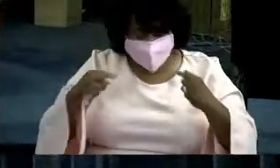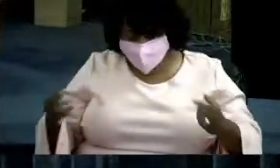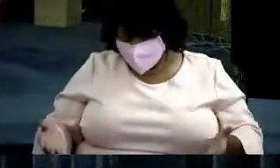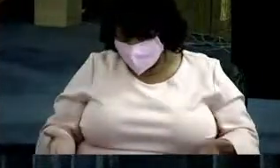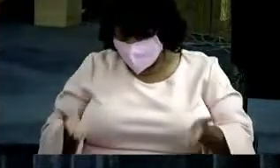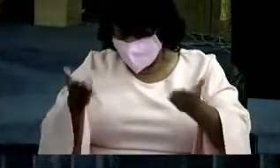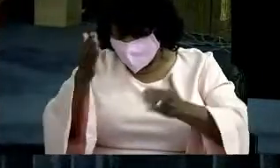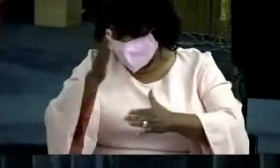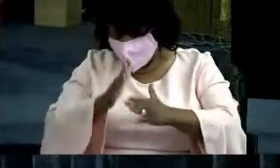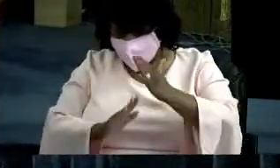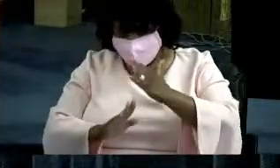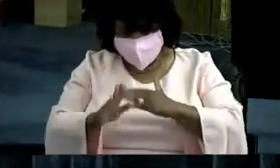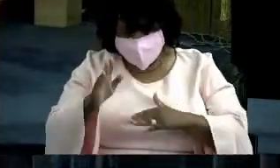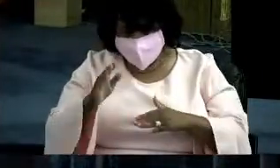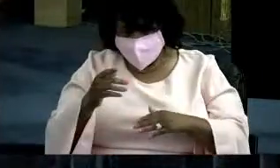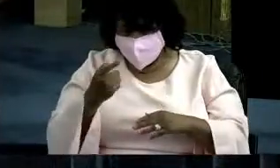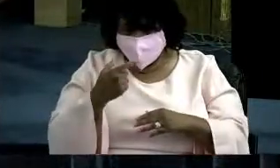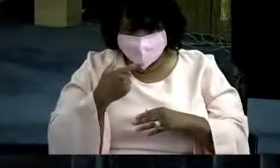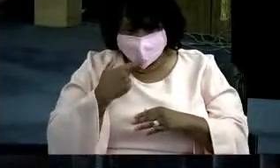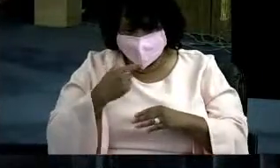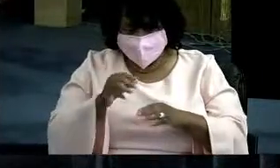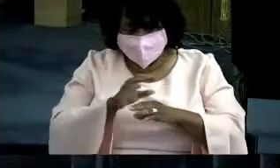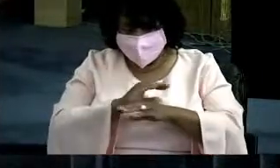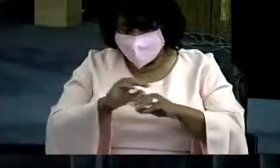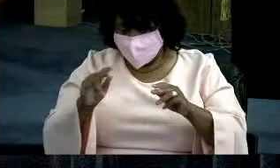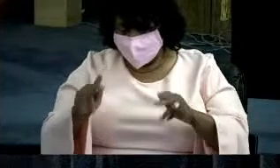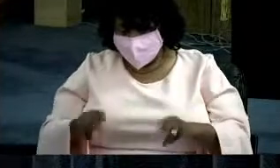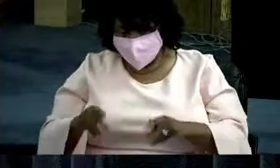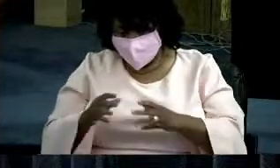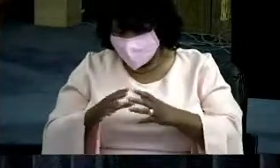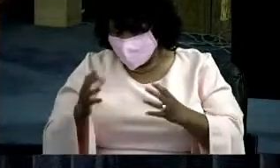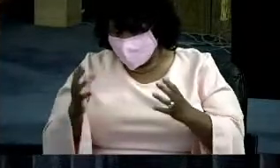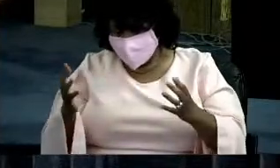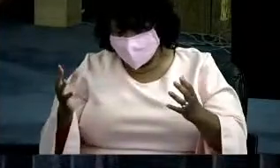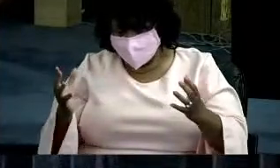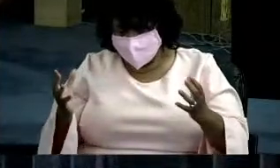hands and just say, there's nobody greater.